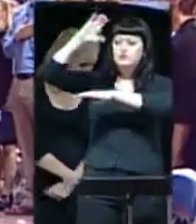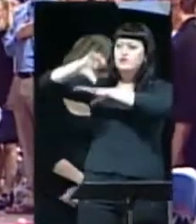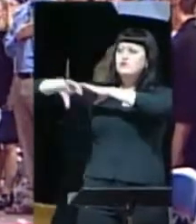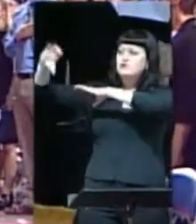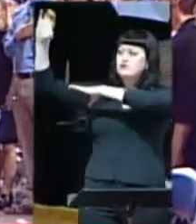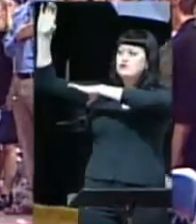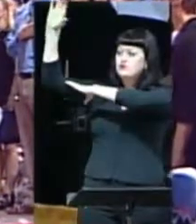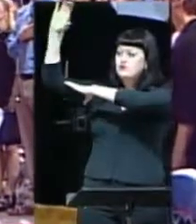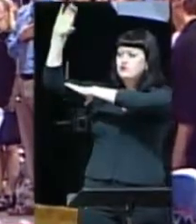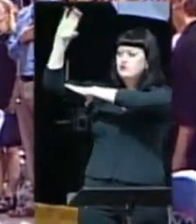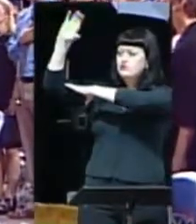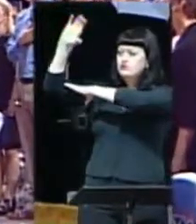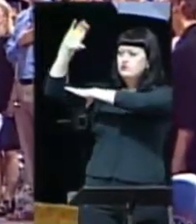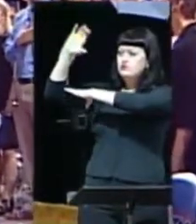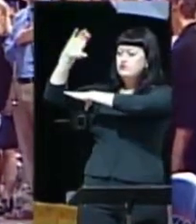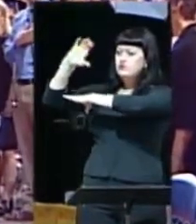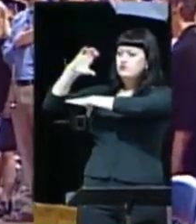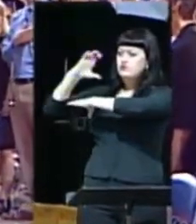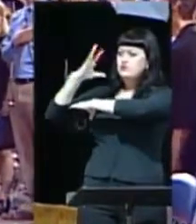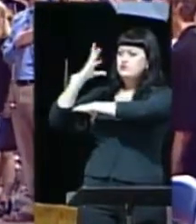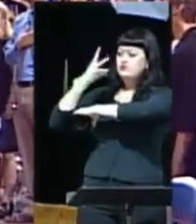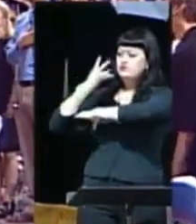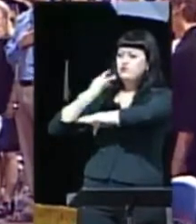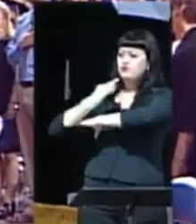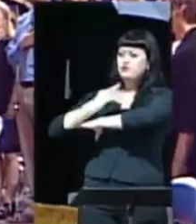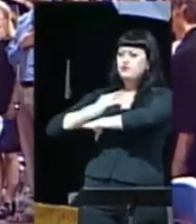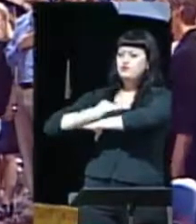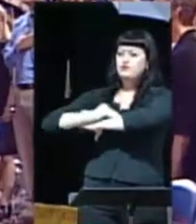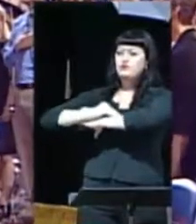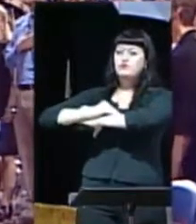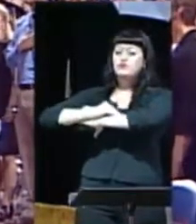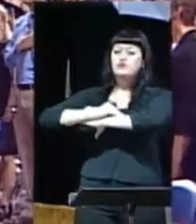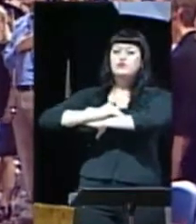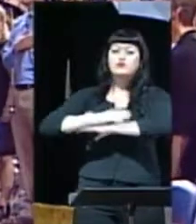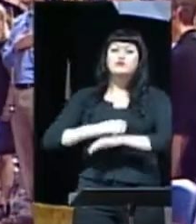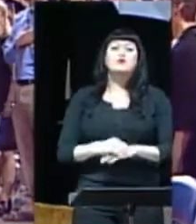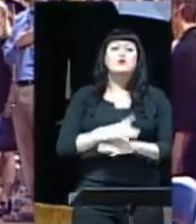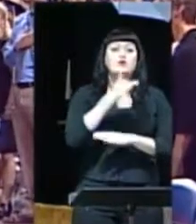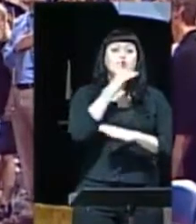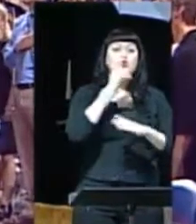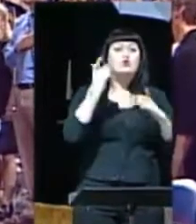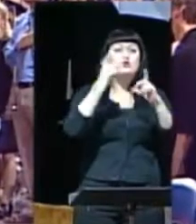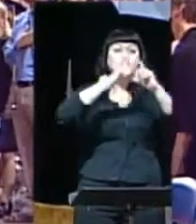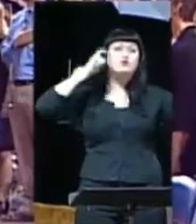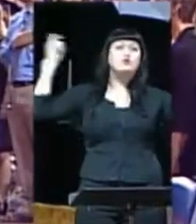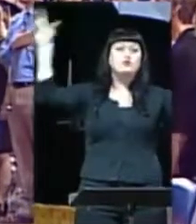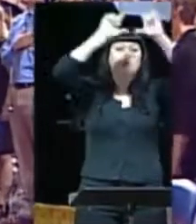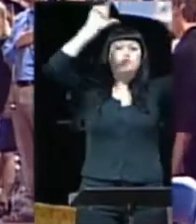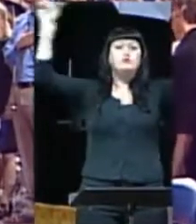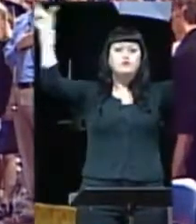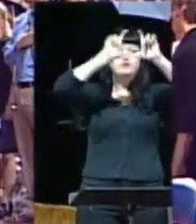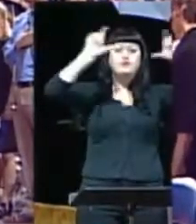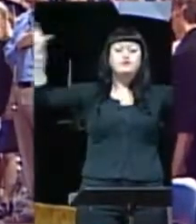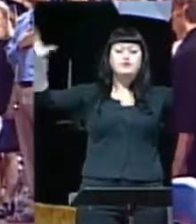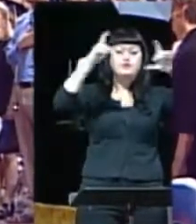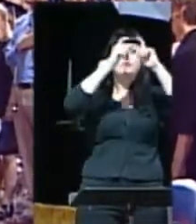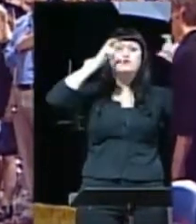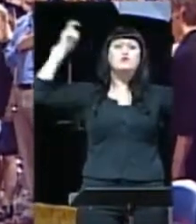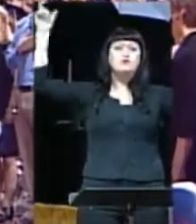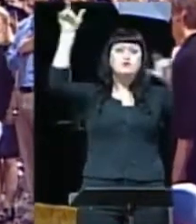hailed at the twilight's last gleaming, whose broad